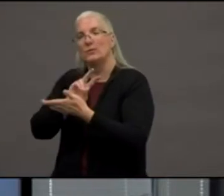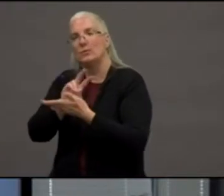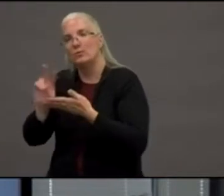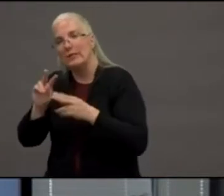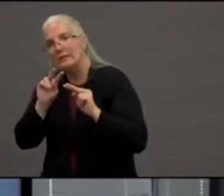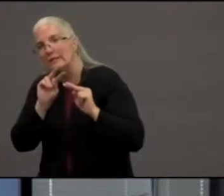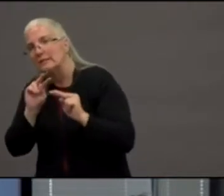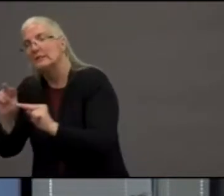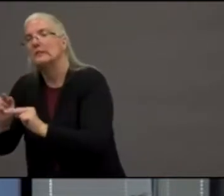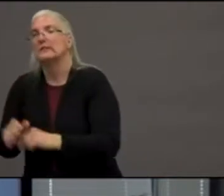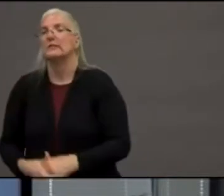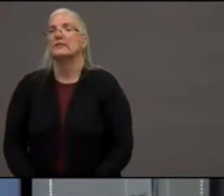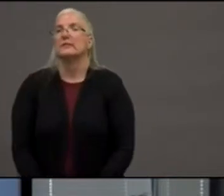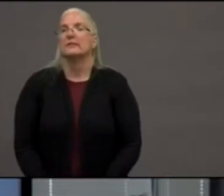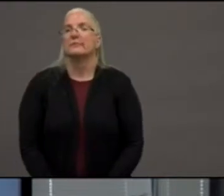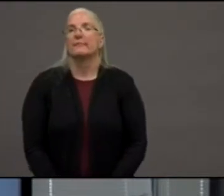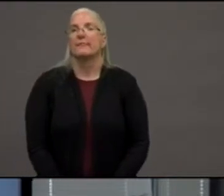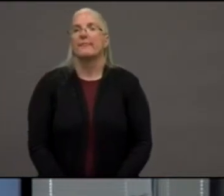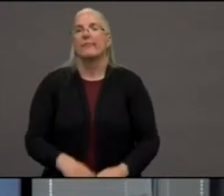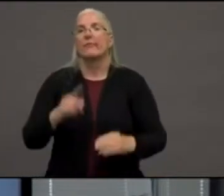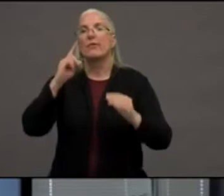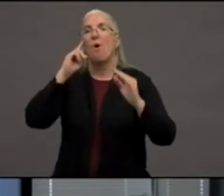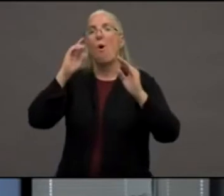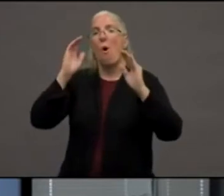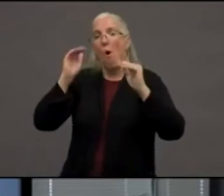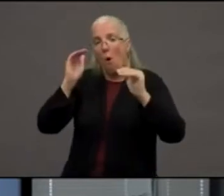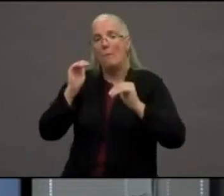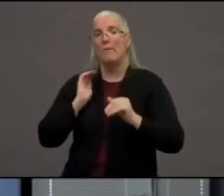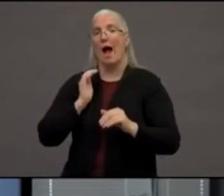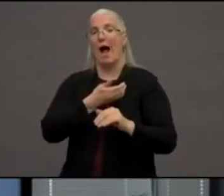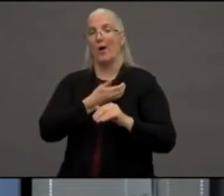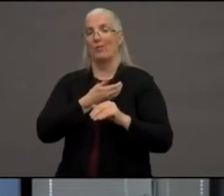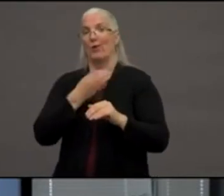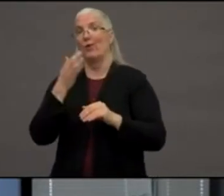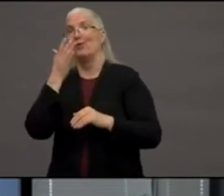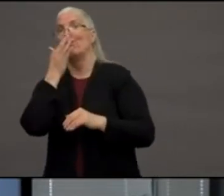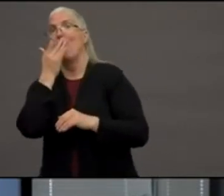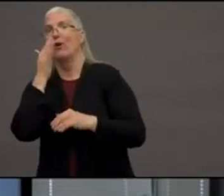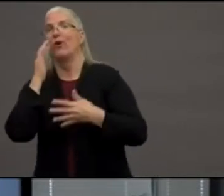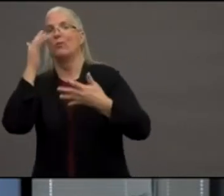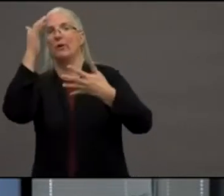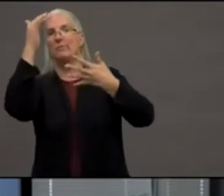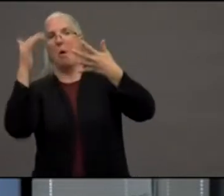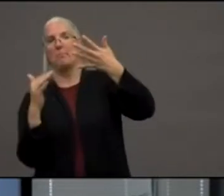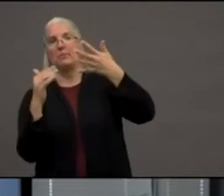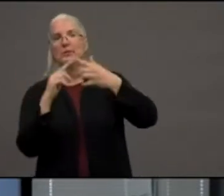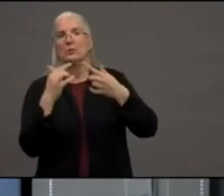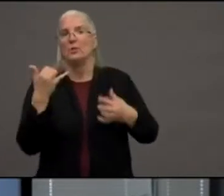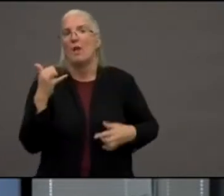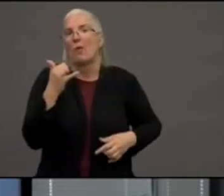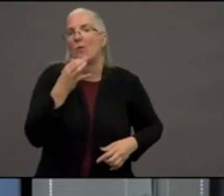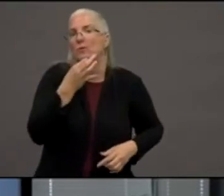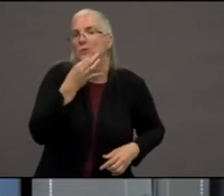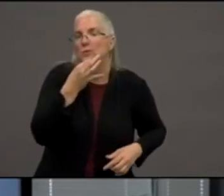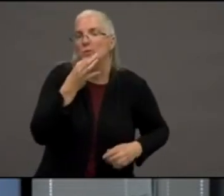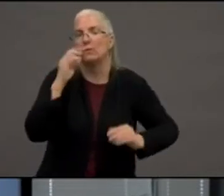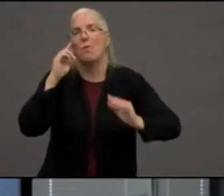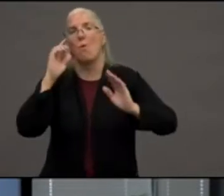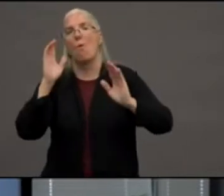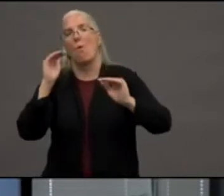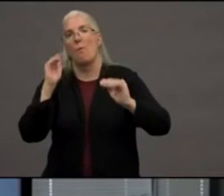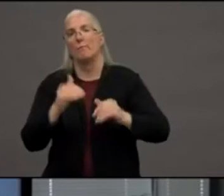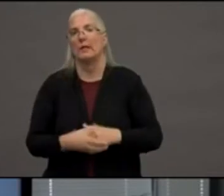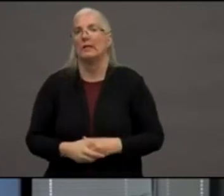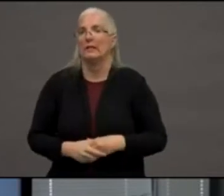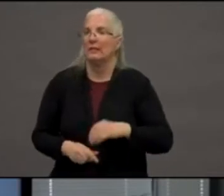different tier, and hopefully we get to yellow very soon. Absolutely. And I think that what people need to really focus on is that there's a